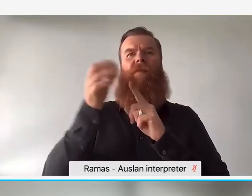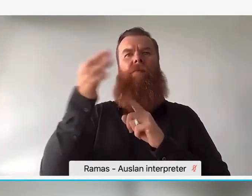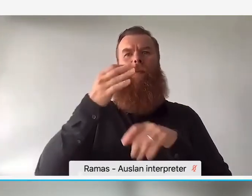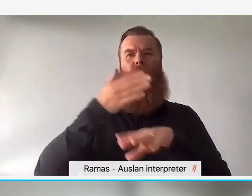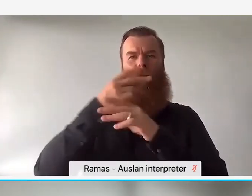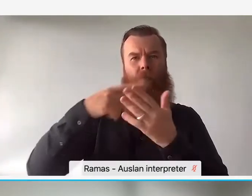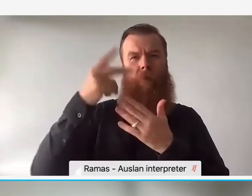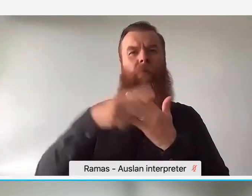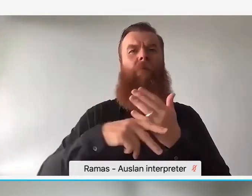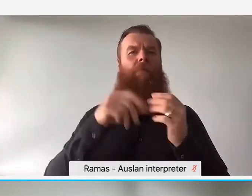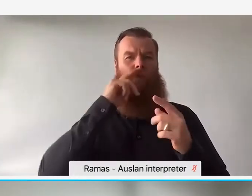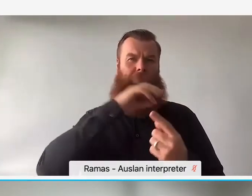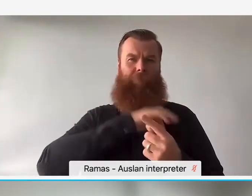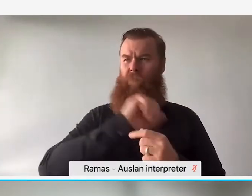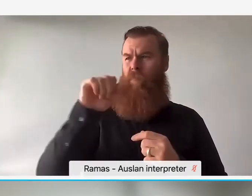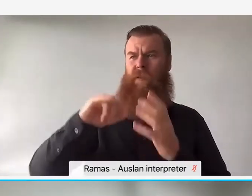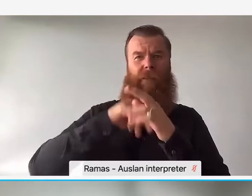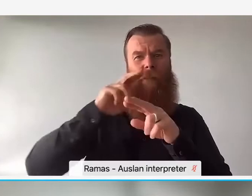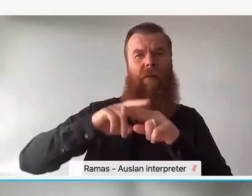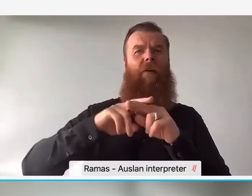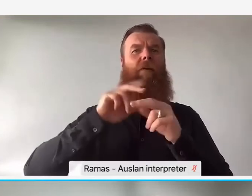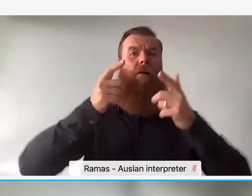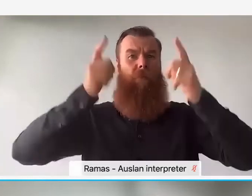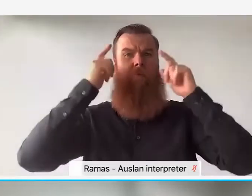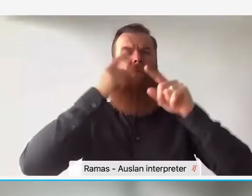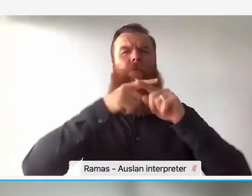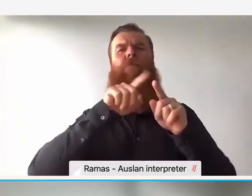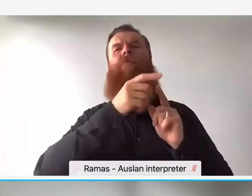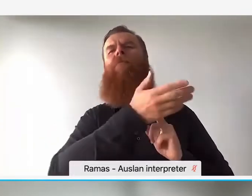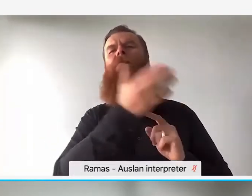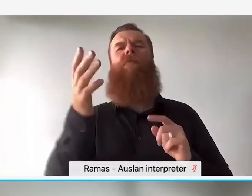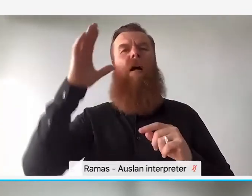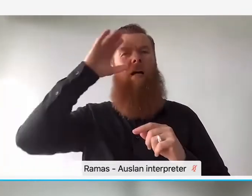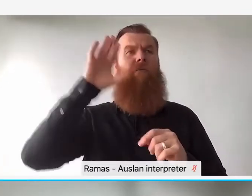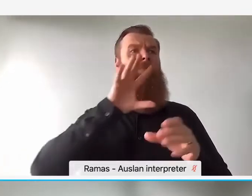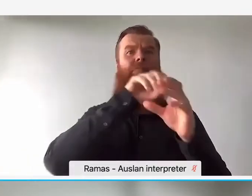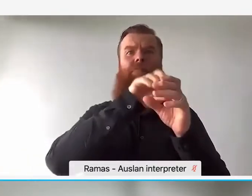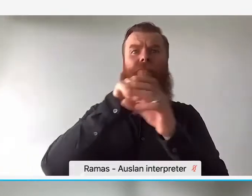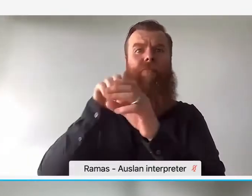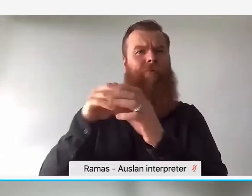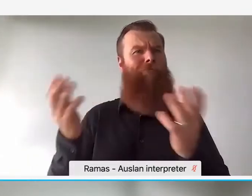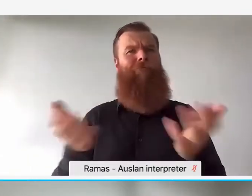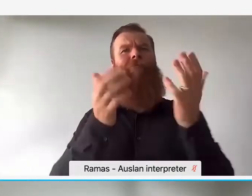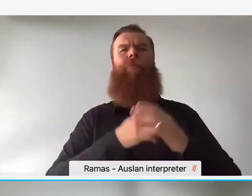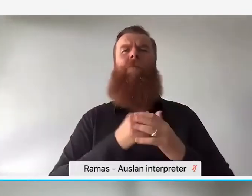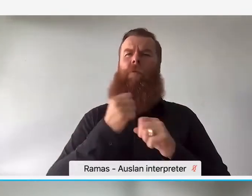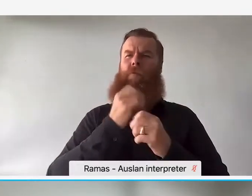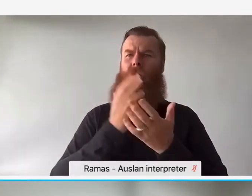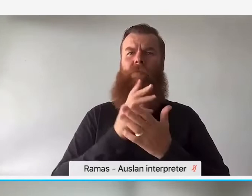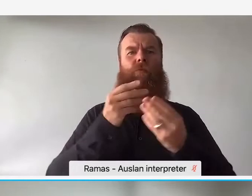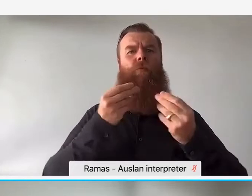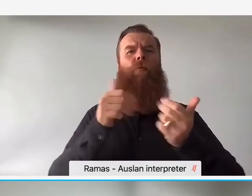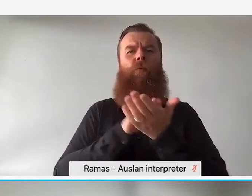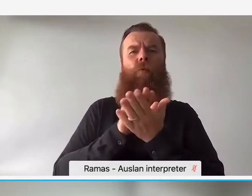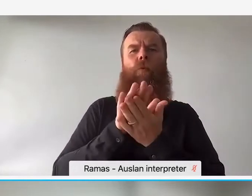workers, employers and participating countries. In addition to streamlining and strengthening Pacific Labour,